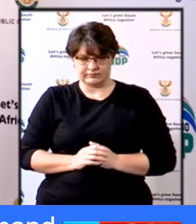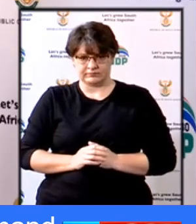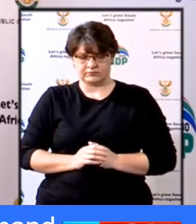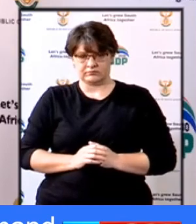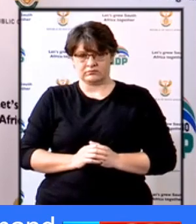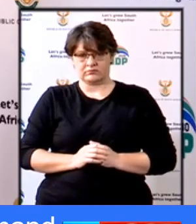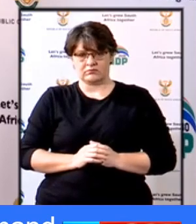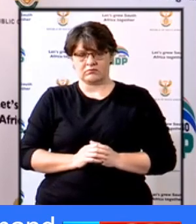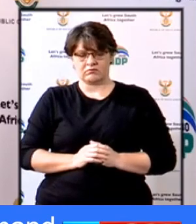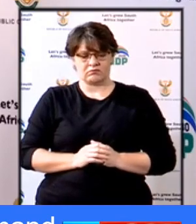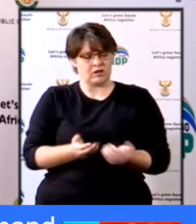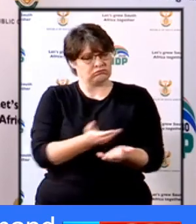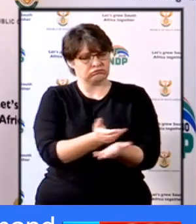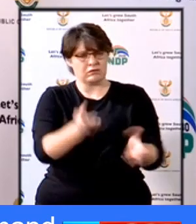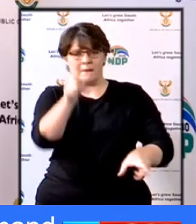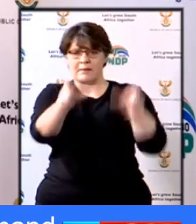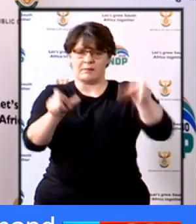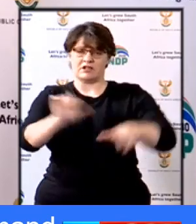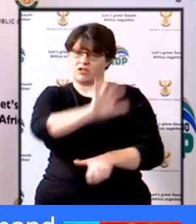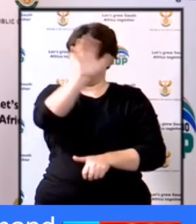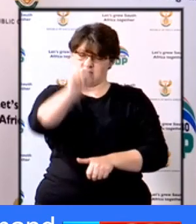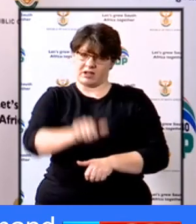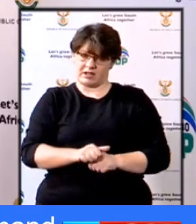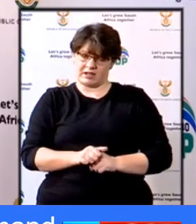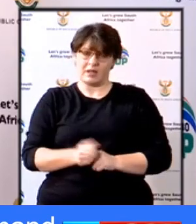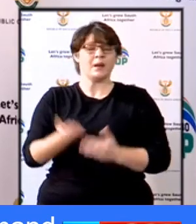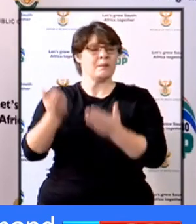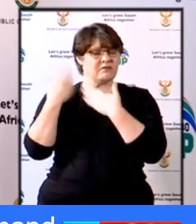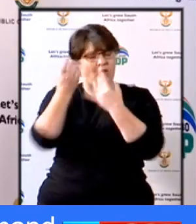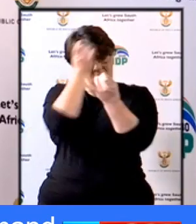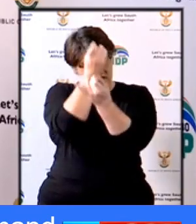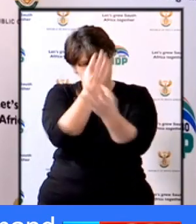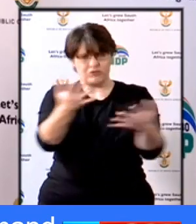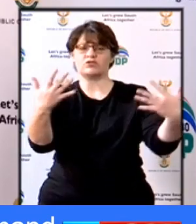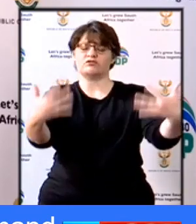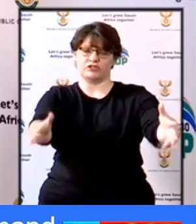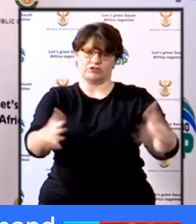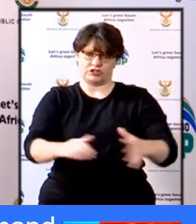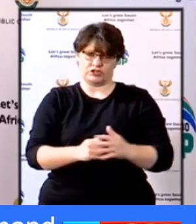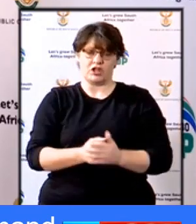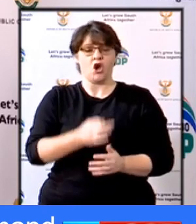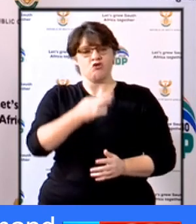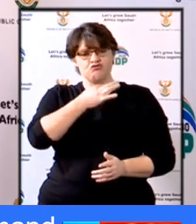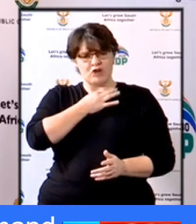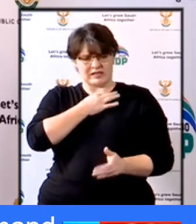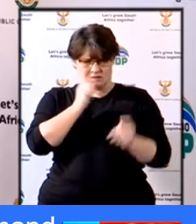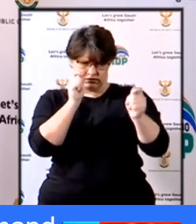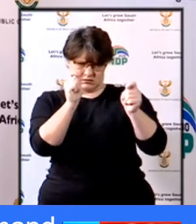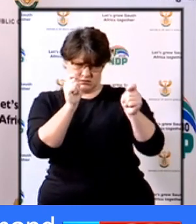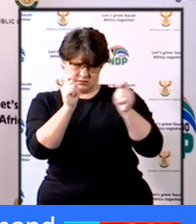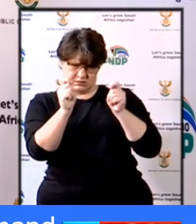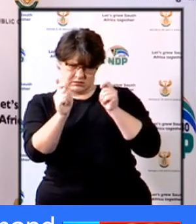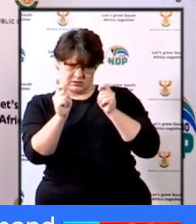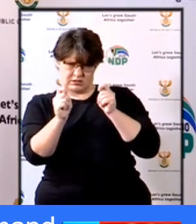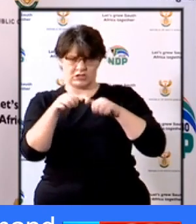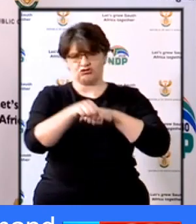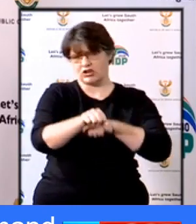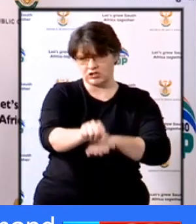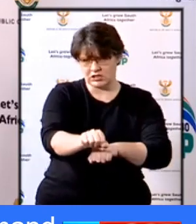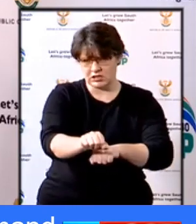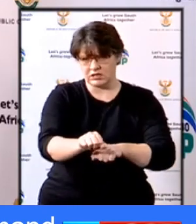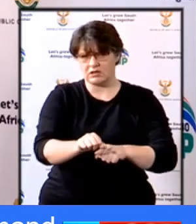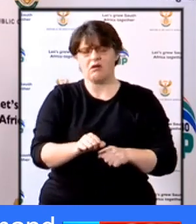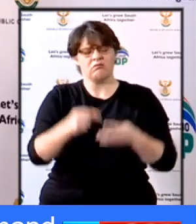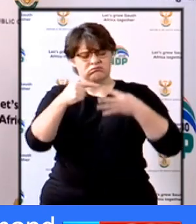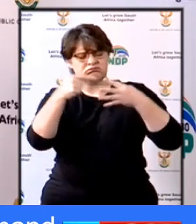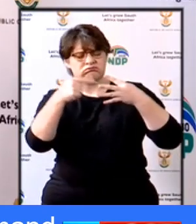Compatriots, as we have said before, our risk-adjusted strategy is also based on a combination